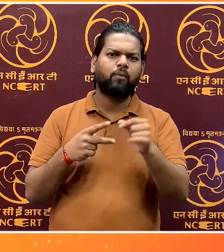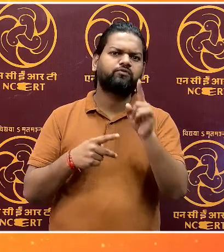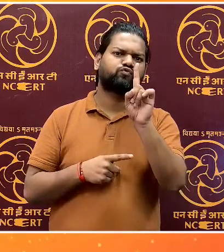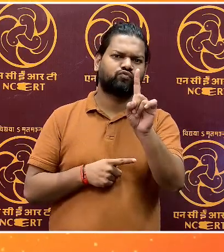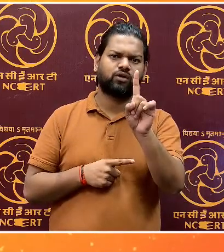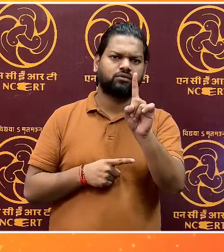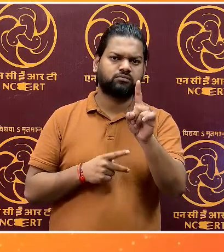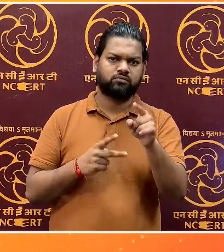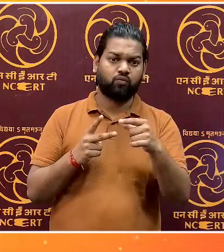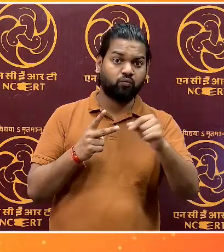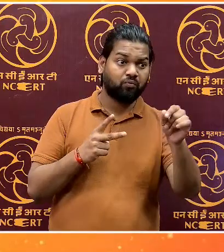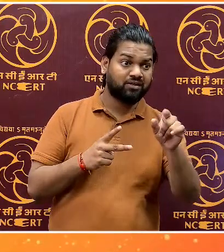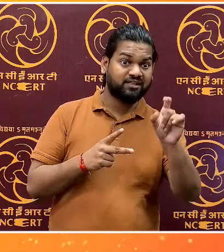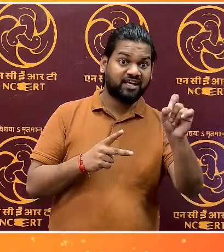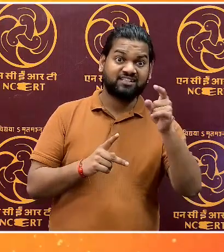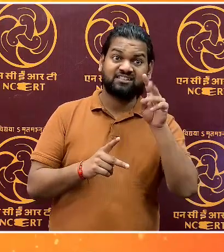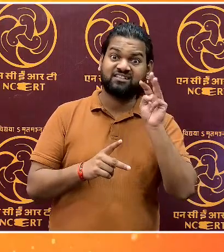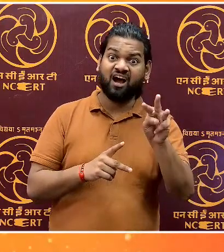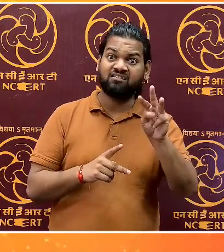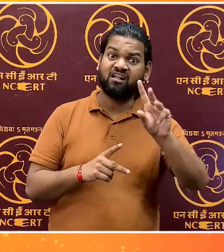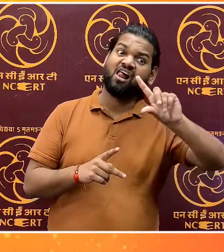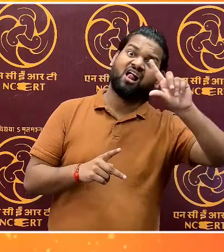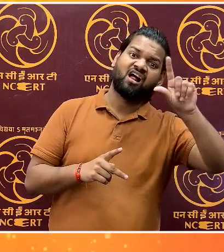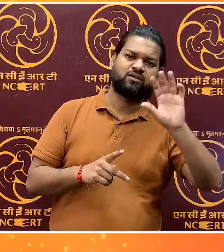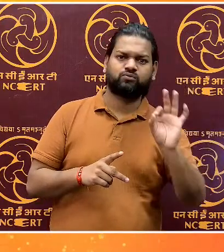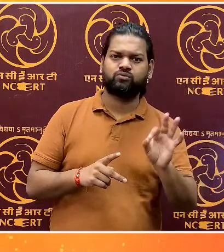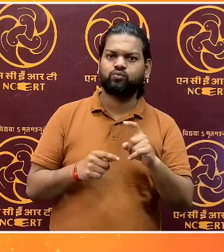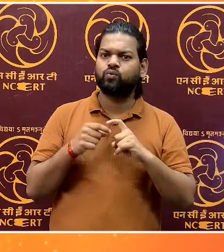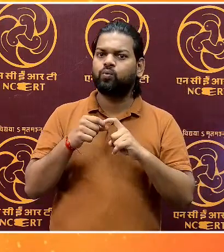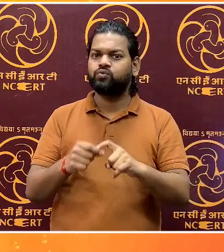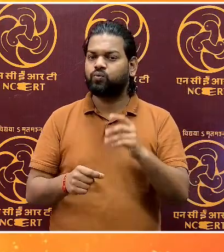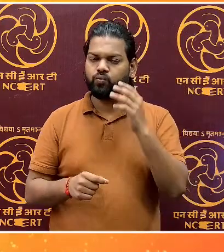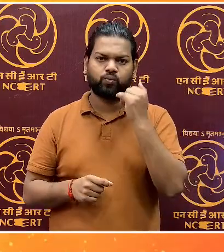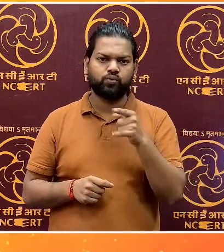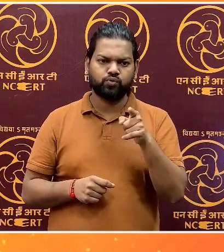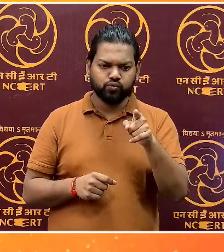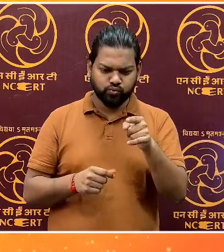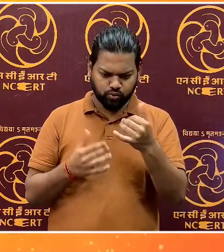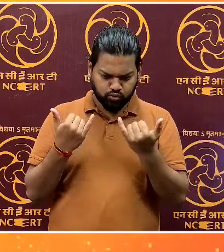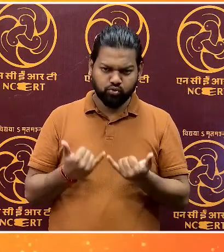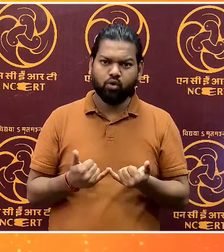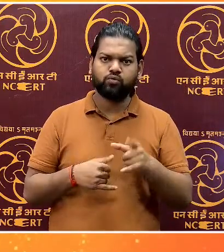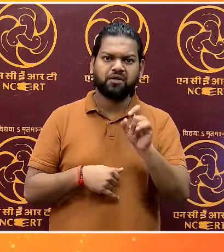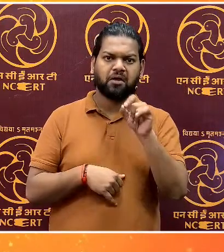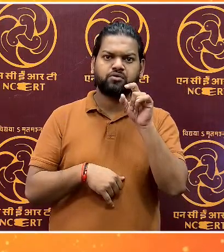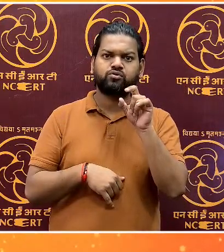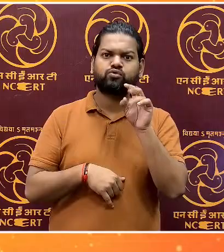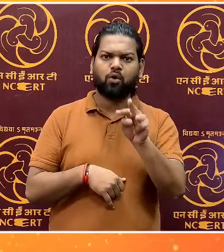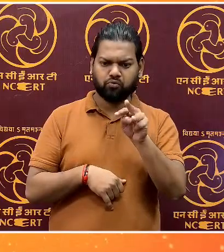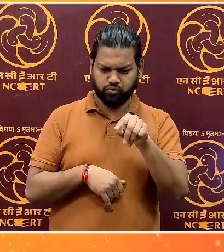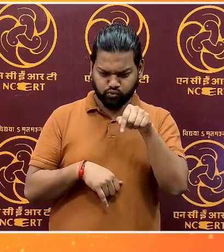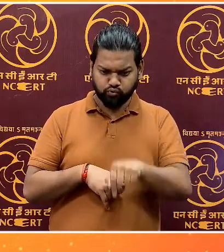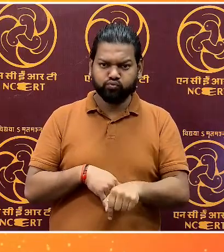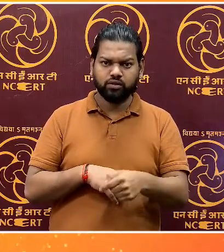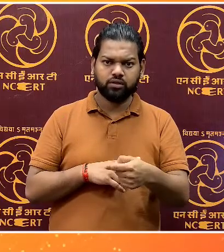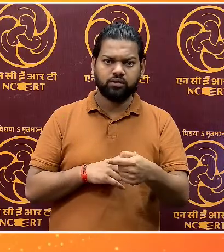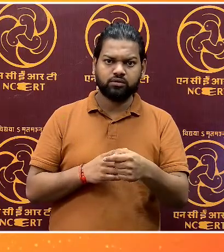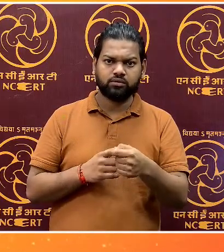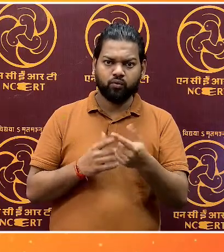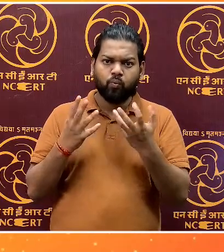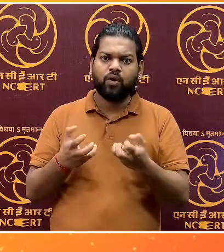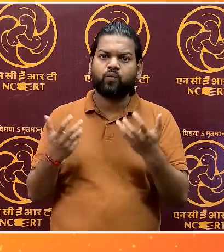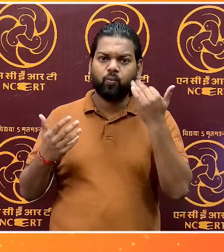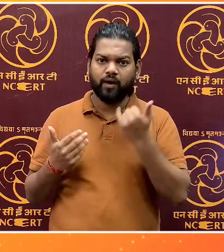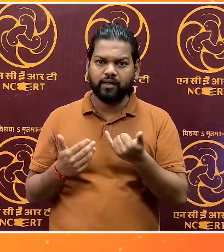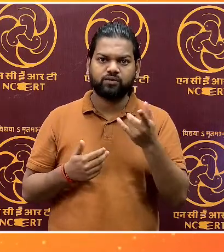the option to receive 10,000 today. But the question here is that why you will receive this 10,000 today? The first thing is that in